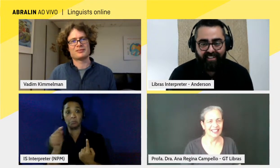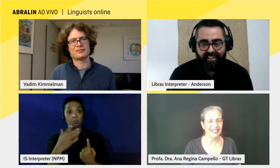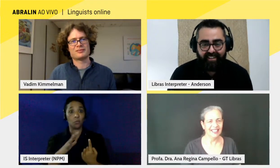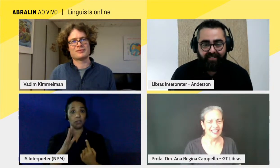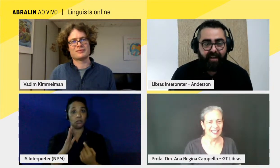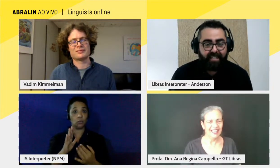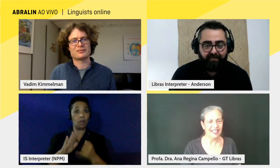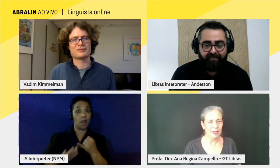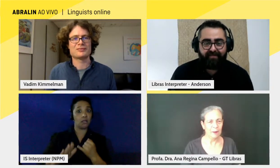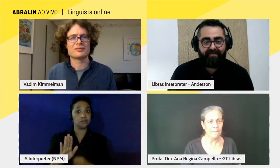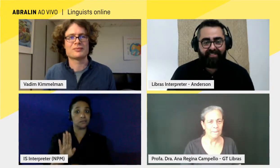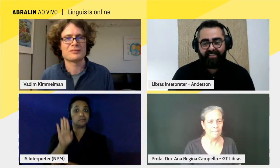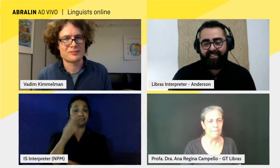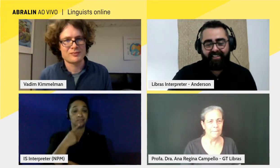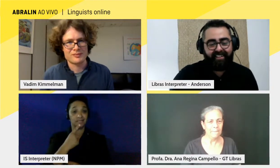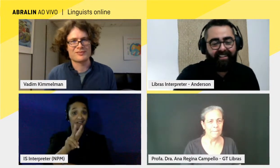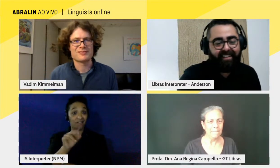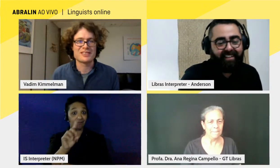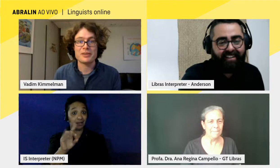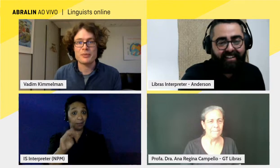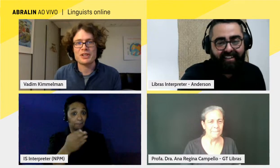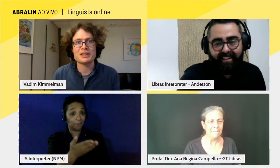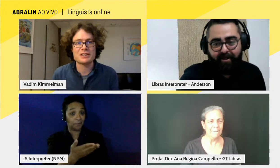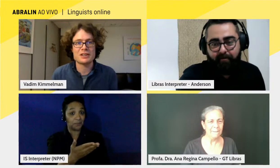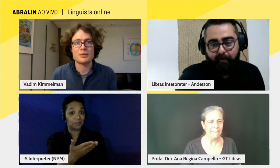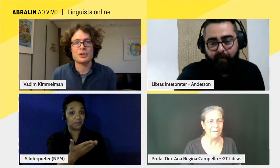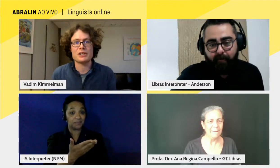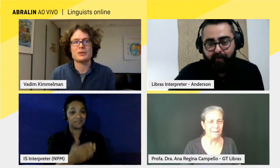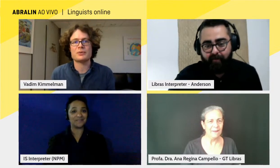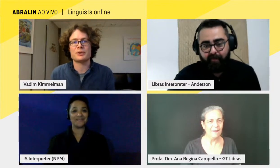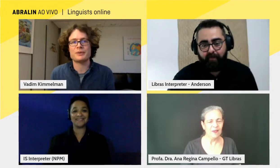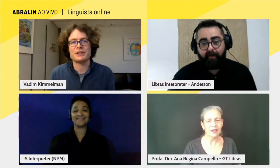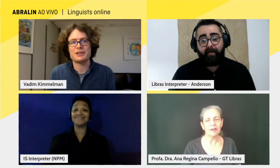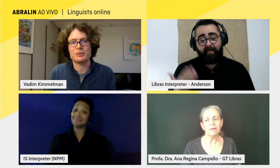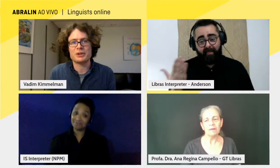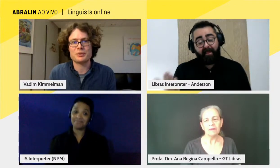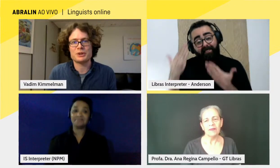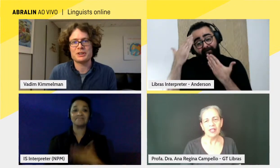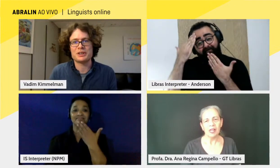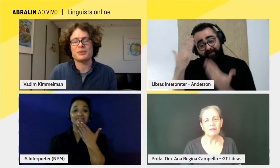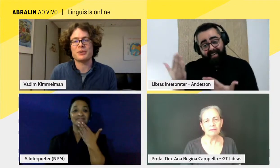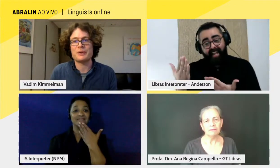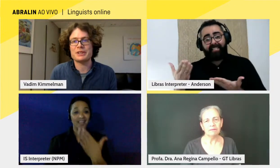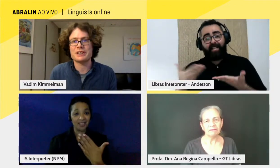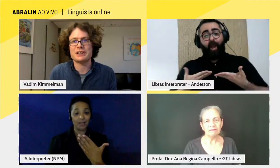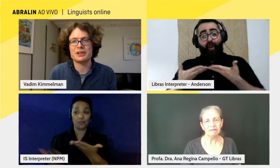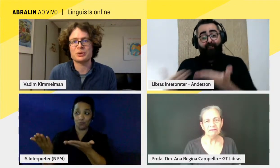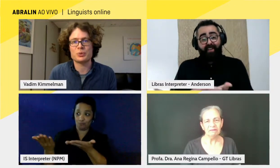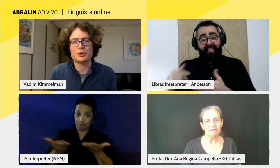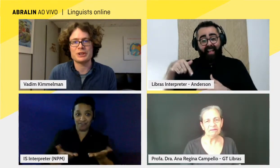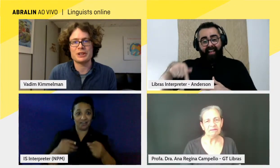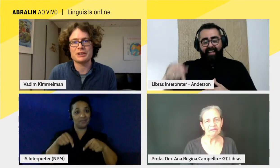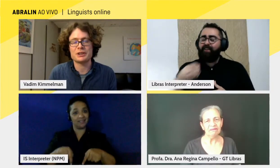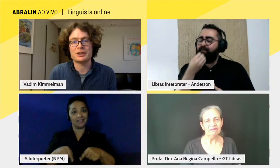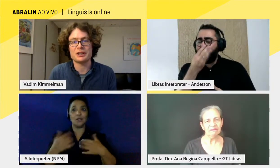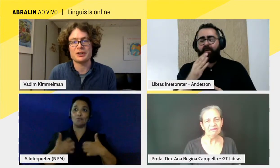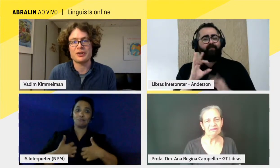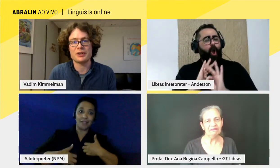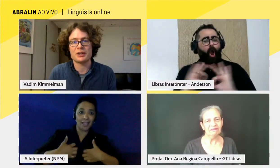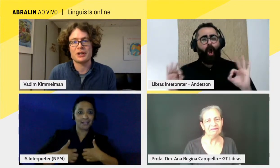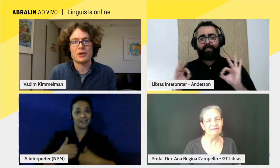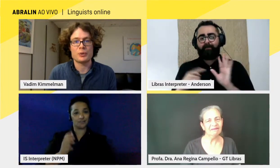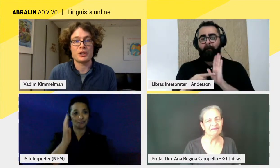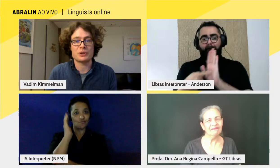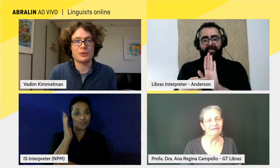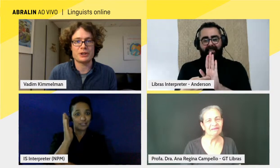words, Vadim. Yeah, thanks again for inviting me. It was very exciting to present it, and